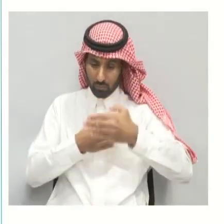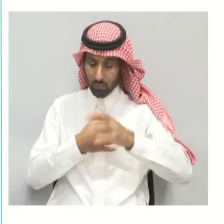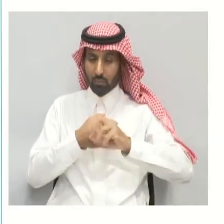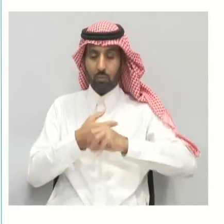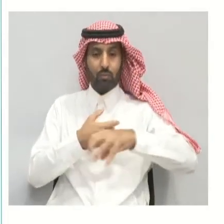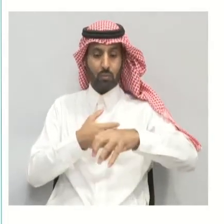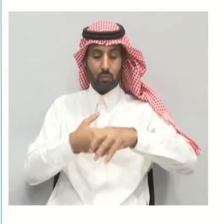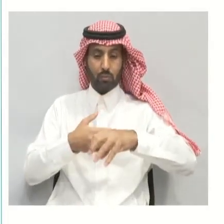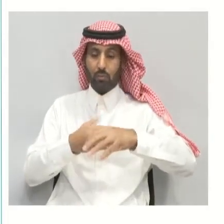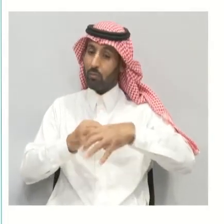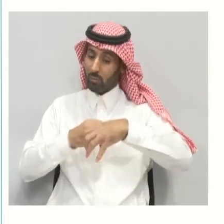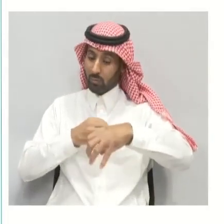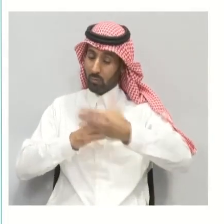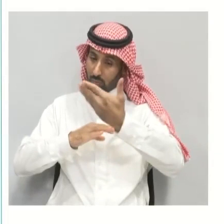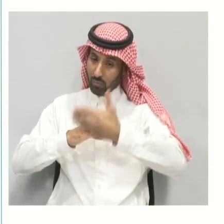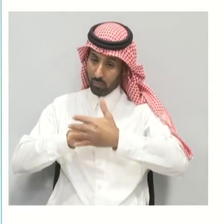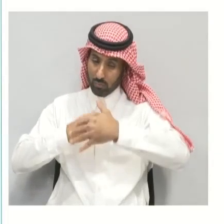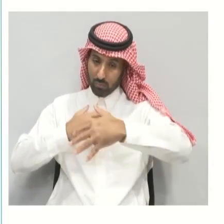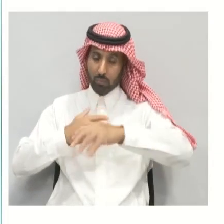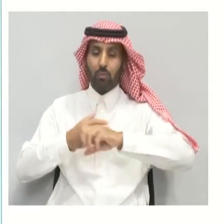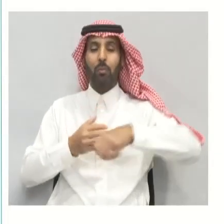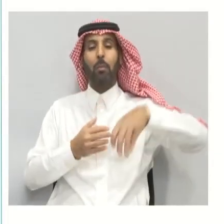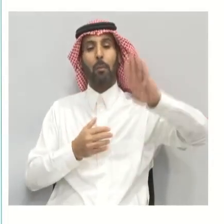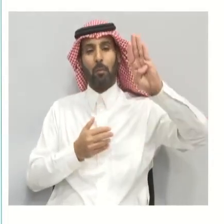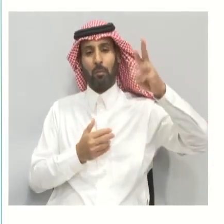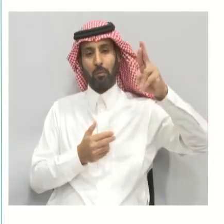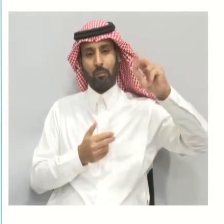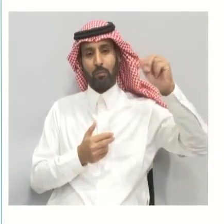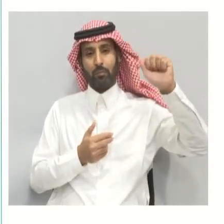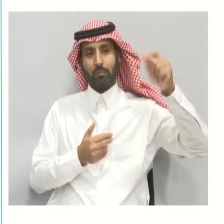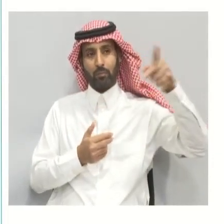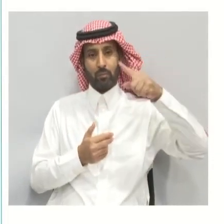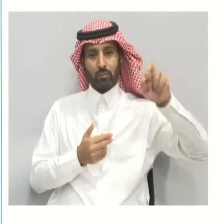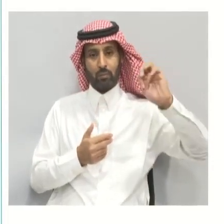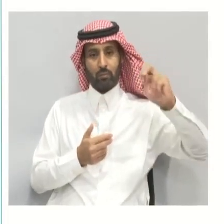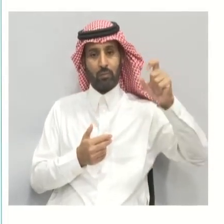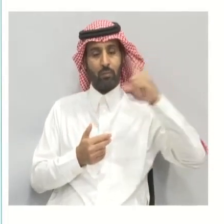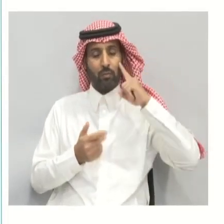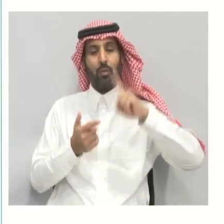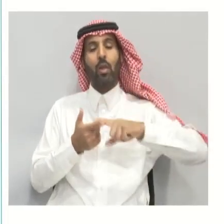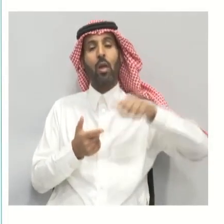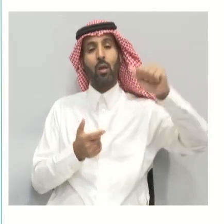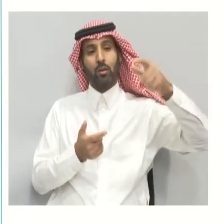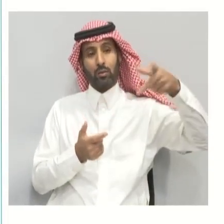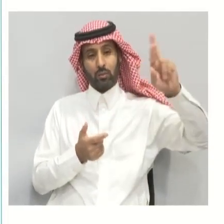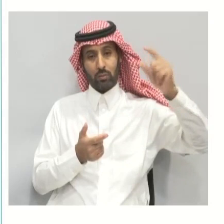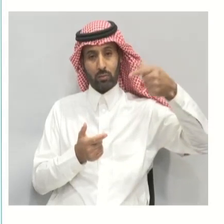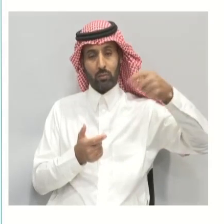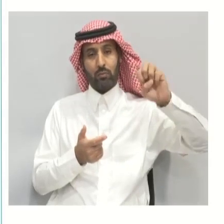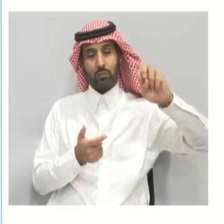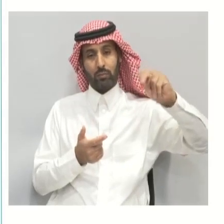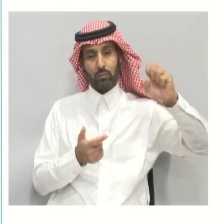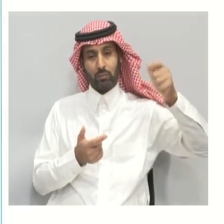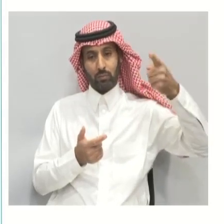Brazil and Argentina. On the border of Brazil and Argentina. It means it's not in Argentina nor